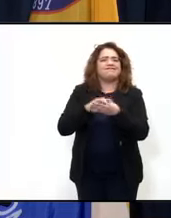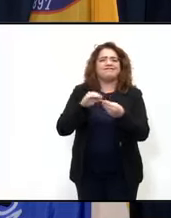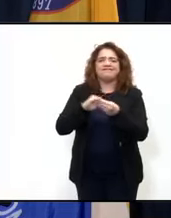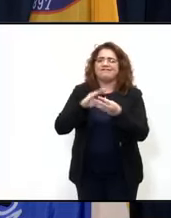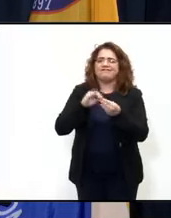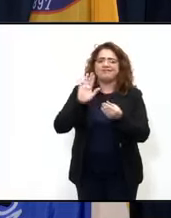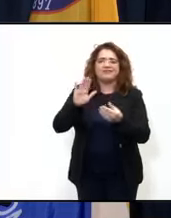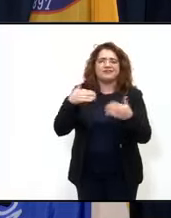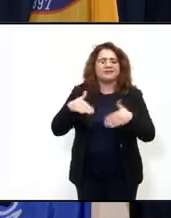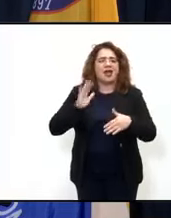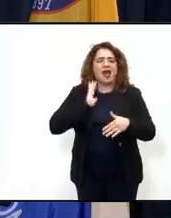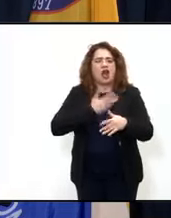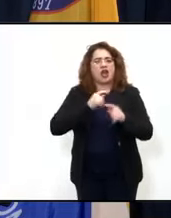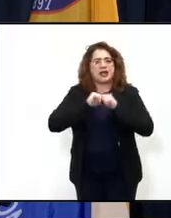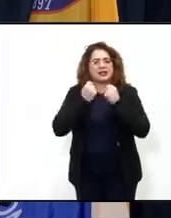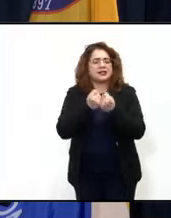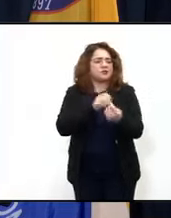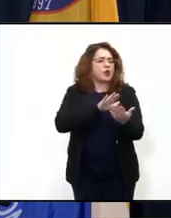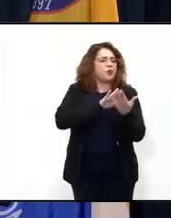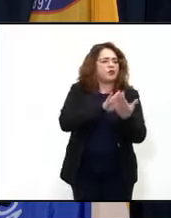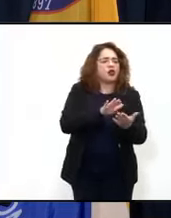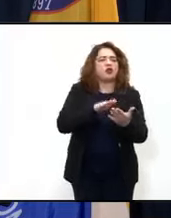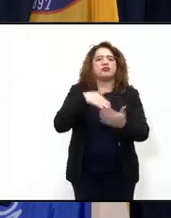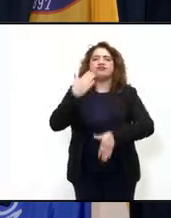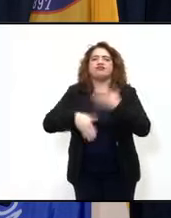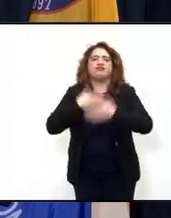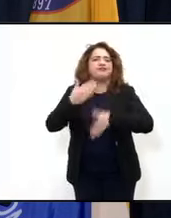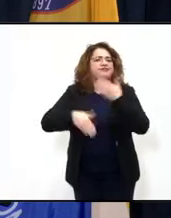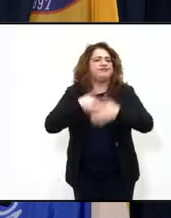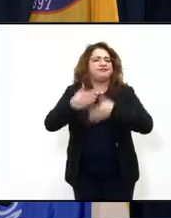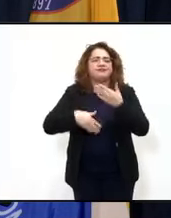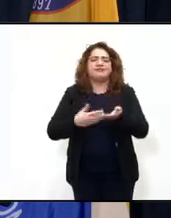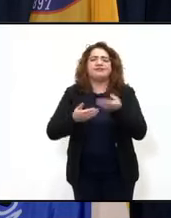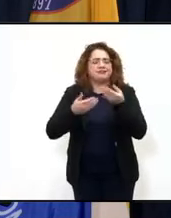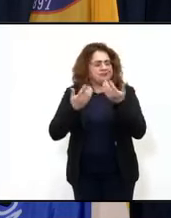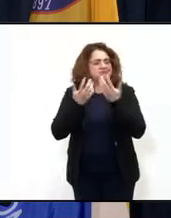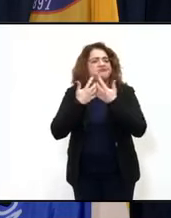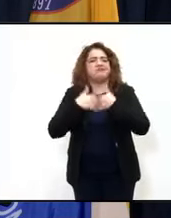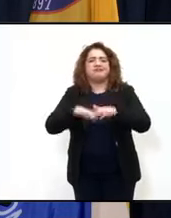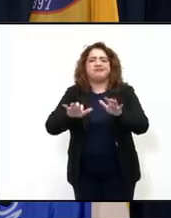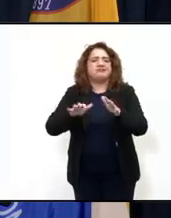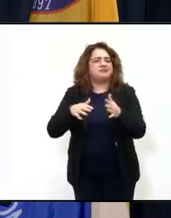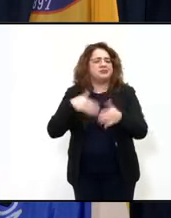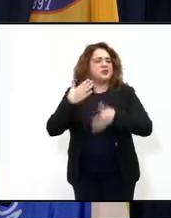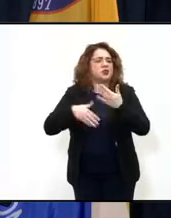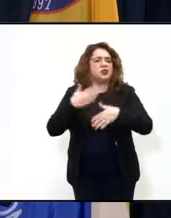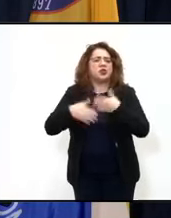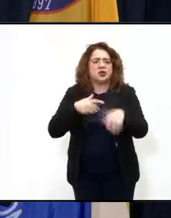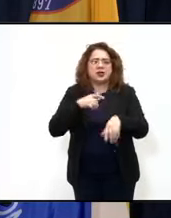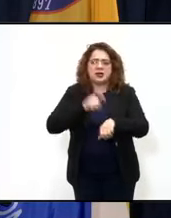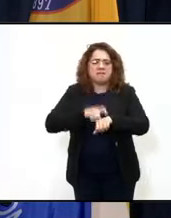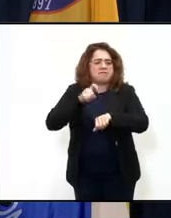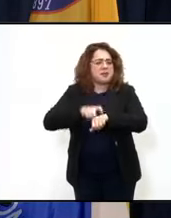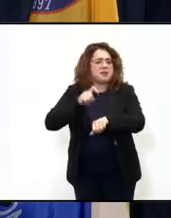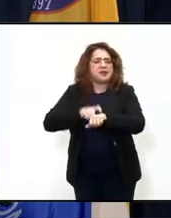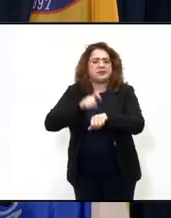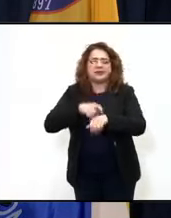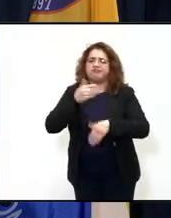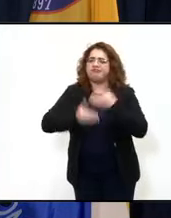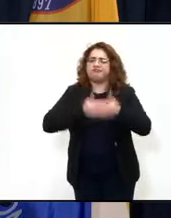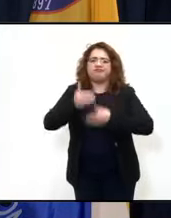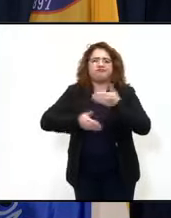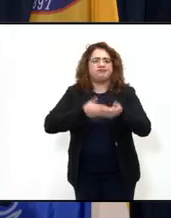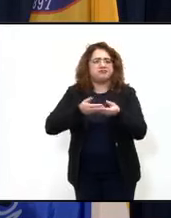the way we are vaccinating folks quickly and as expeditiously as possible. Wanted to